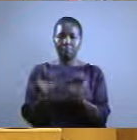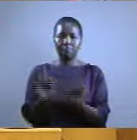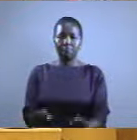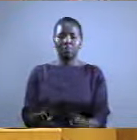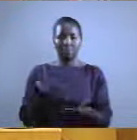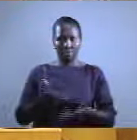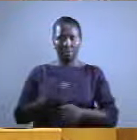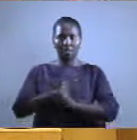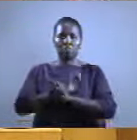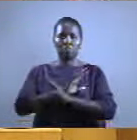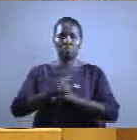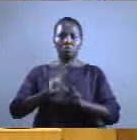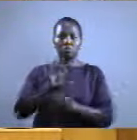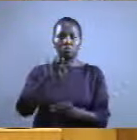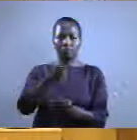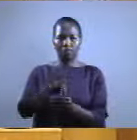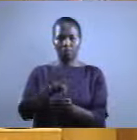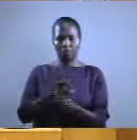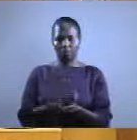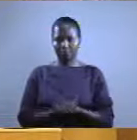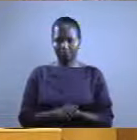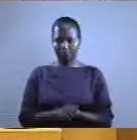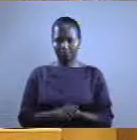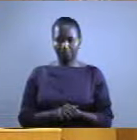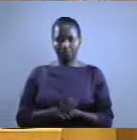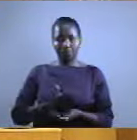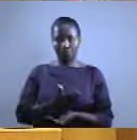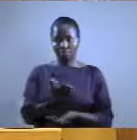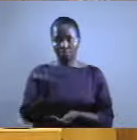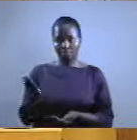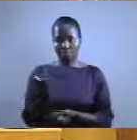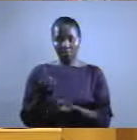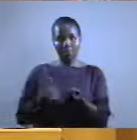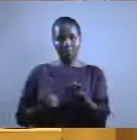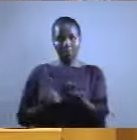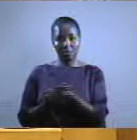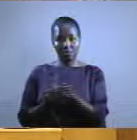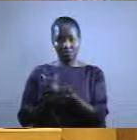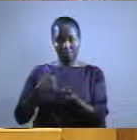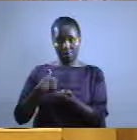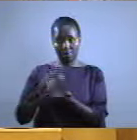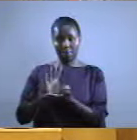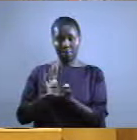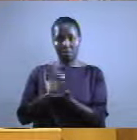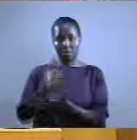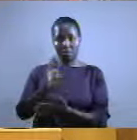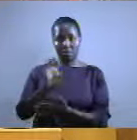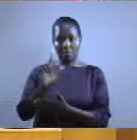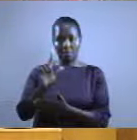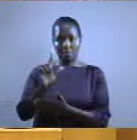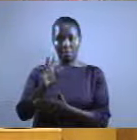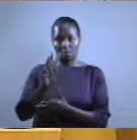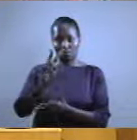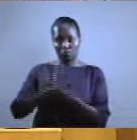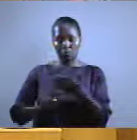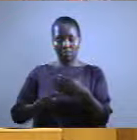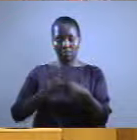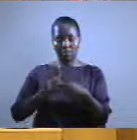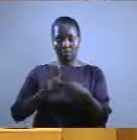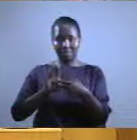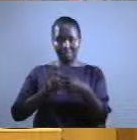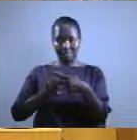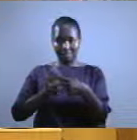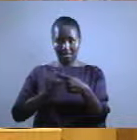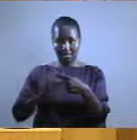Voting will now start. Those in favor of the bill being read a second time should